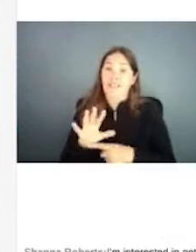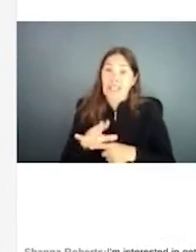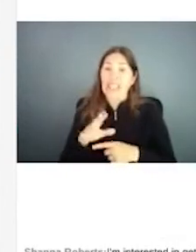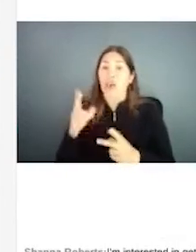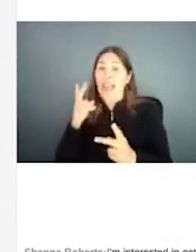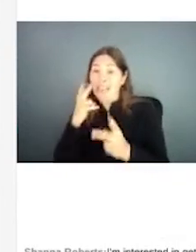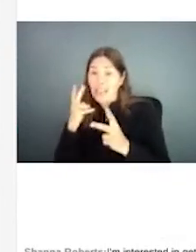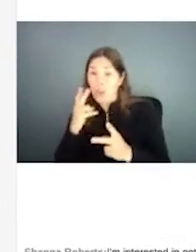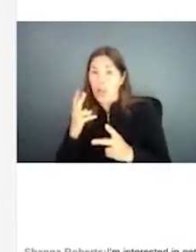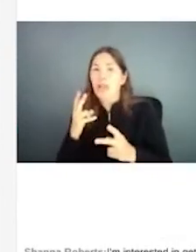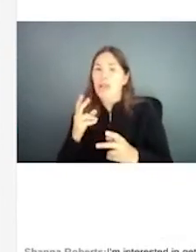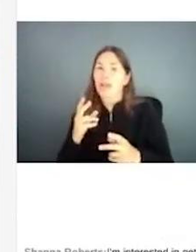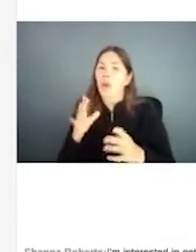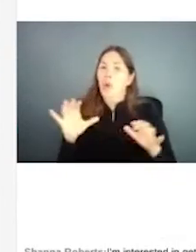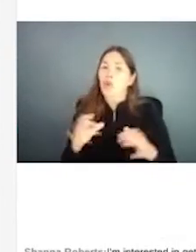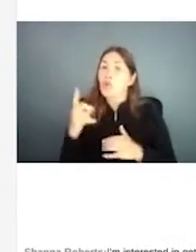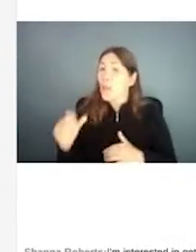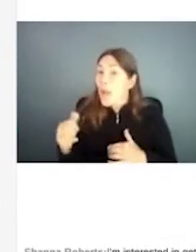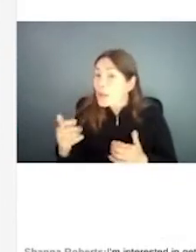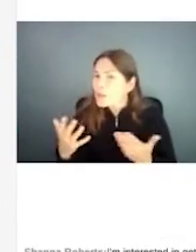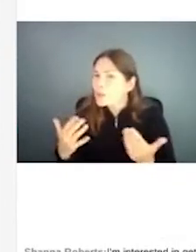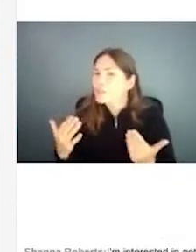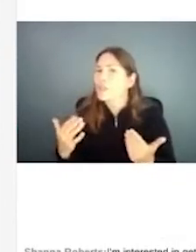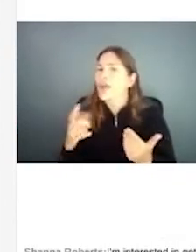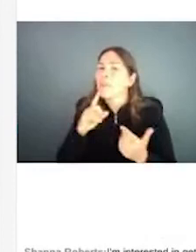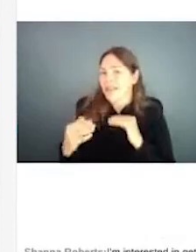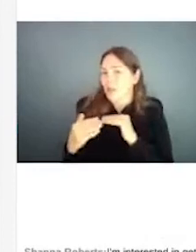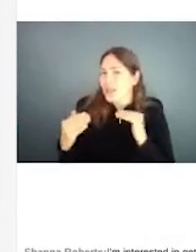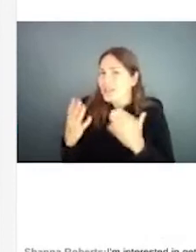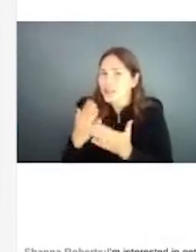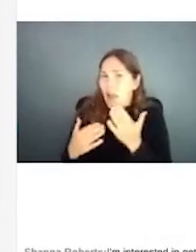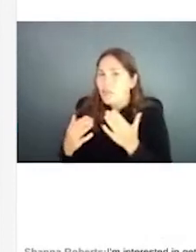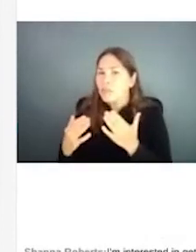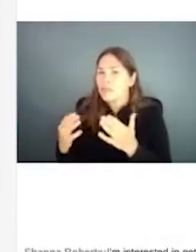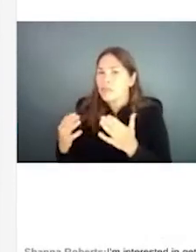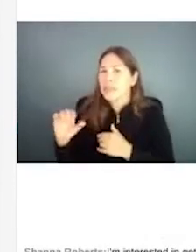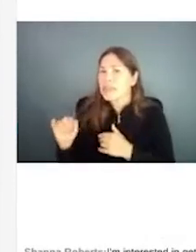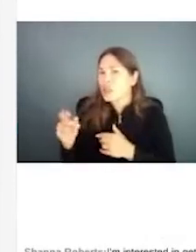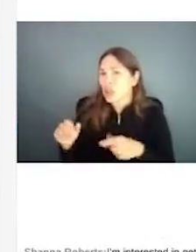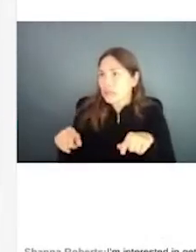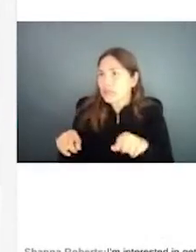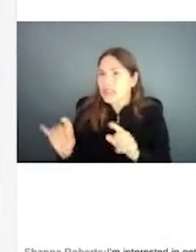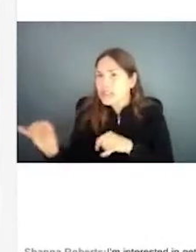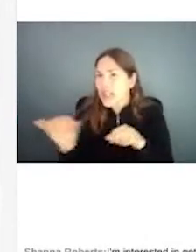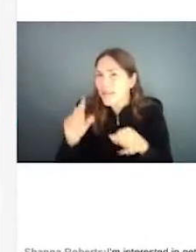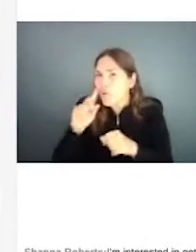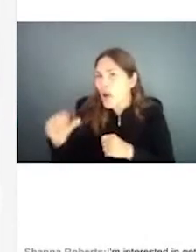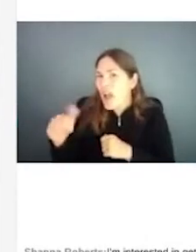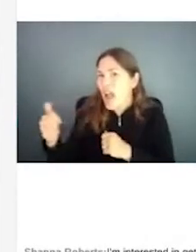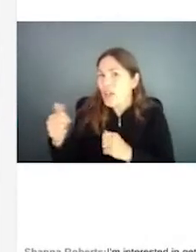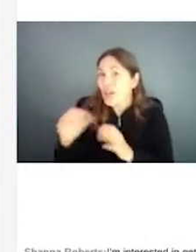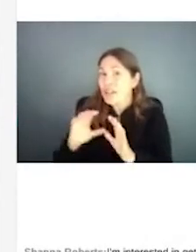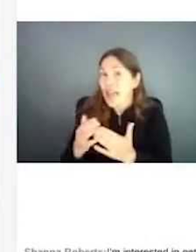visual. You want to do something else? Is there something else that you can do to get some synergies, right? For another class, please